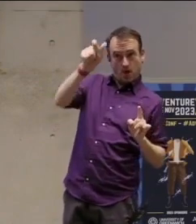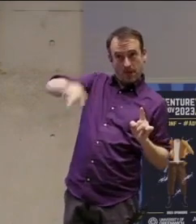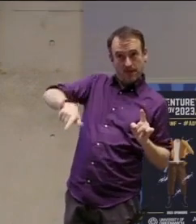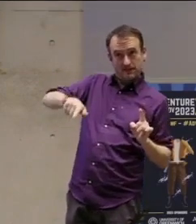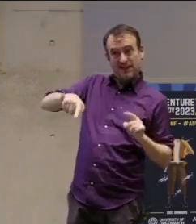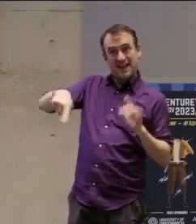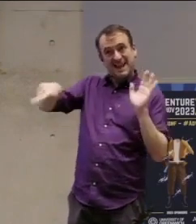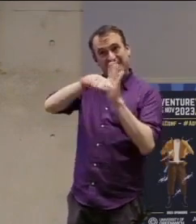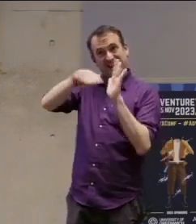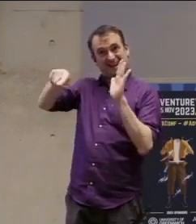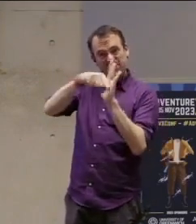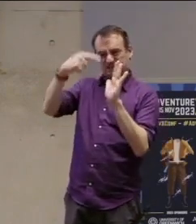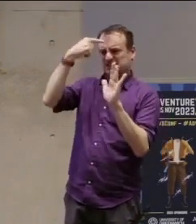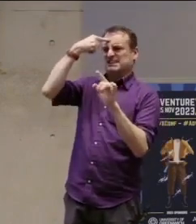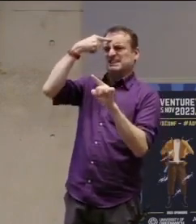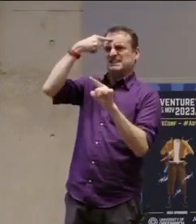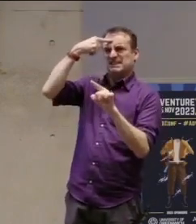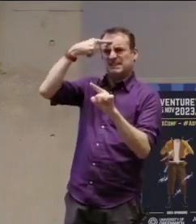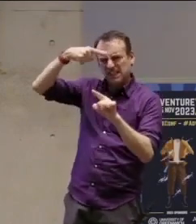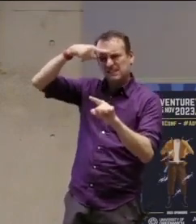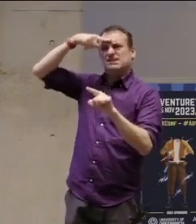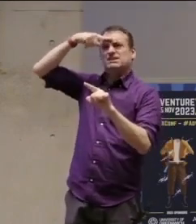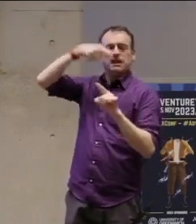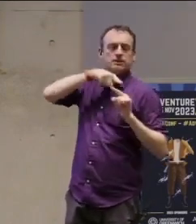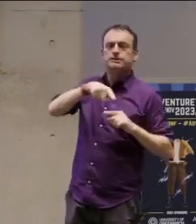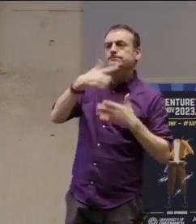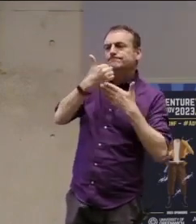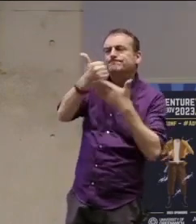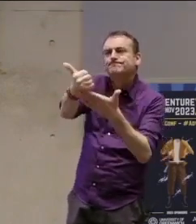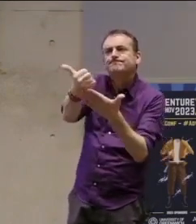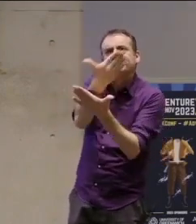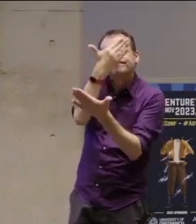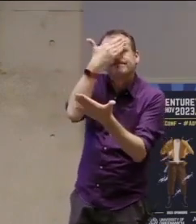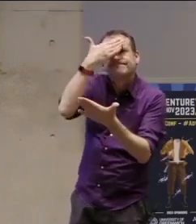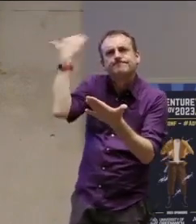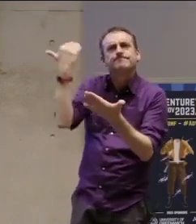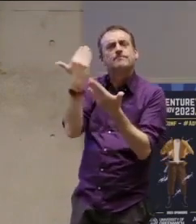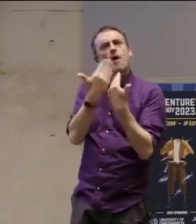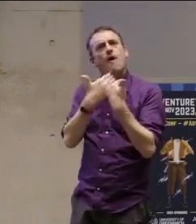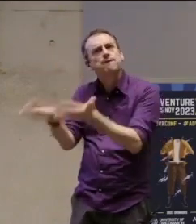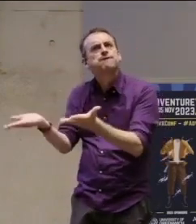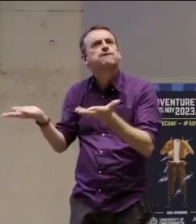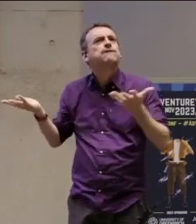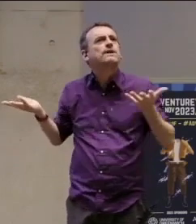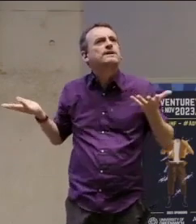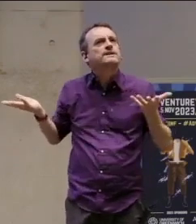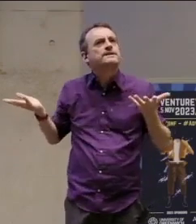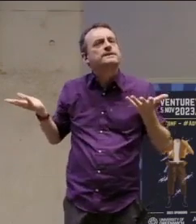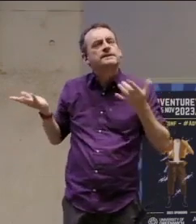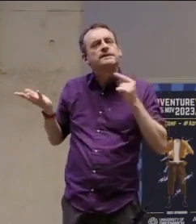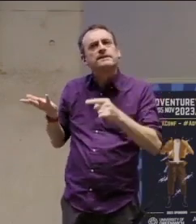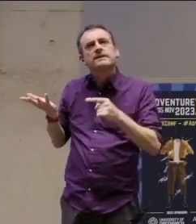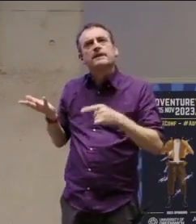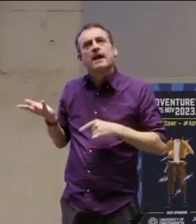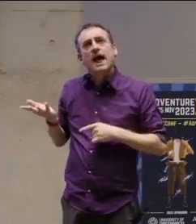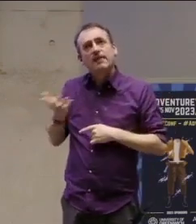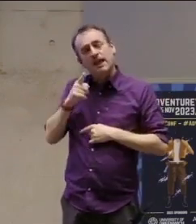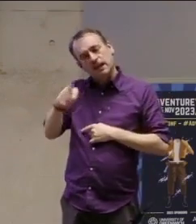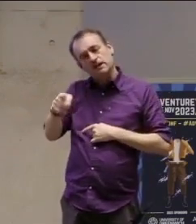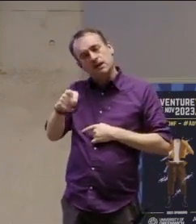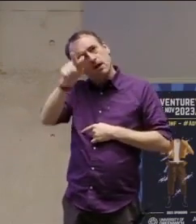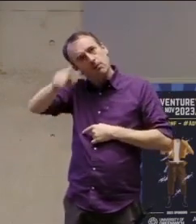off. And then you go really fast in the levels so they can catch wind of your ideas, and then obviously it clears their mind.